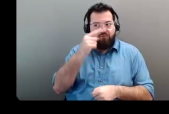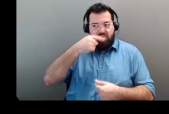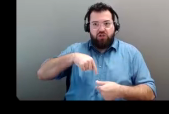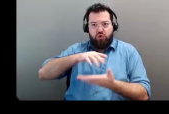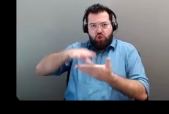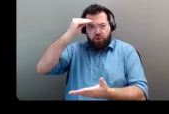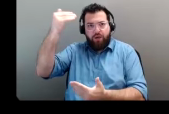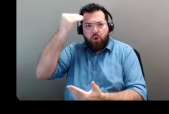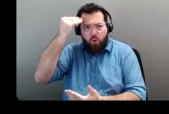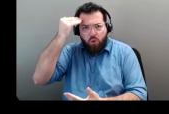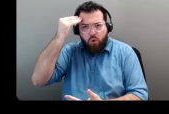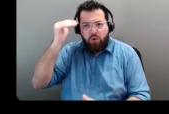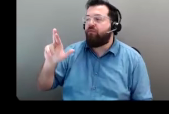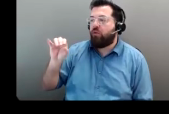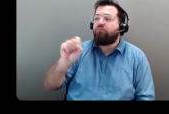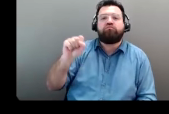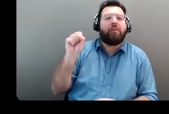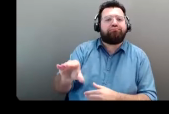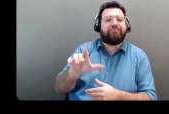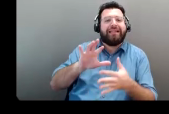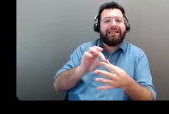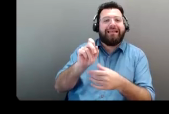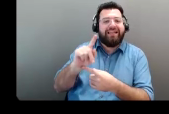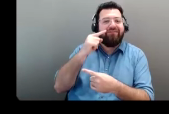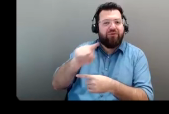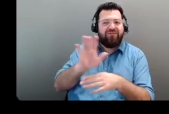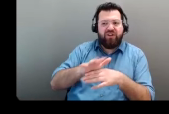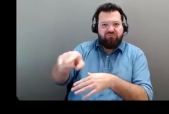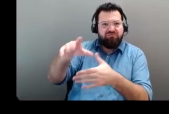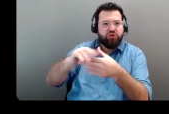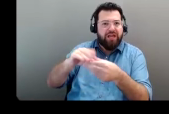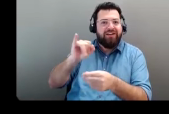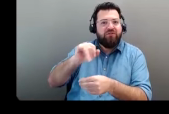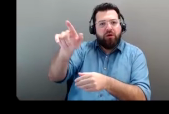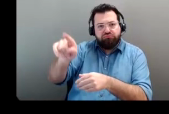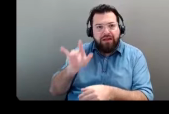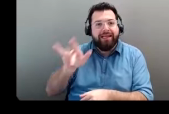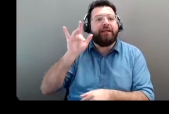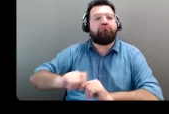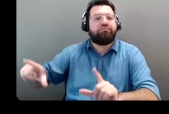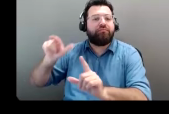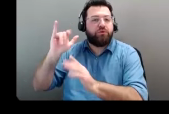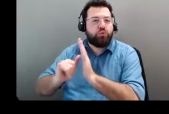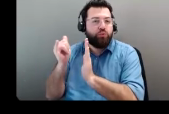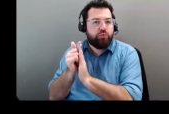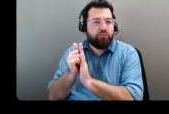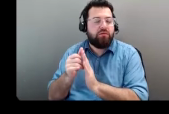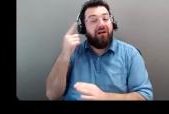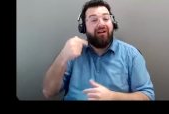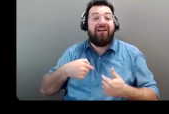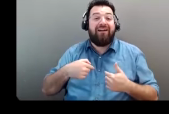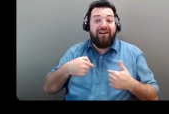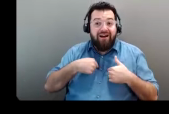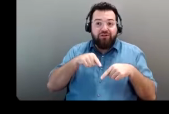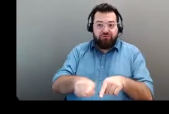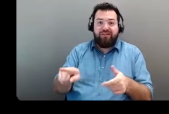themes, right? And Like, I did provide that video link in the chat for anybody that wants to check it out. And I do give this in my first